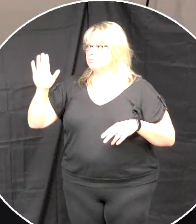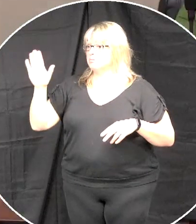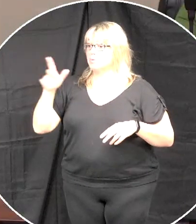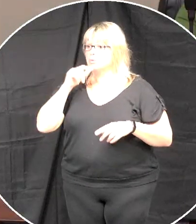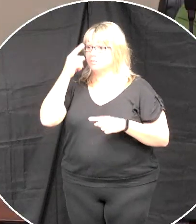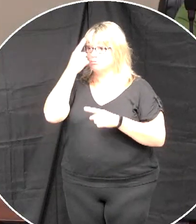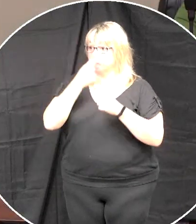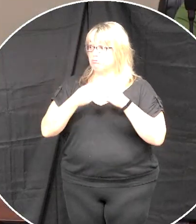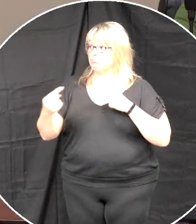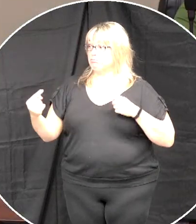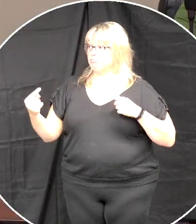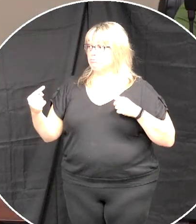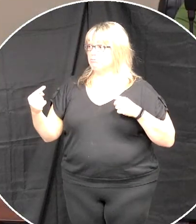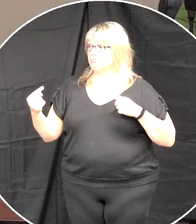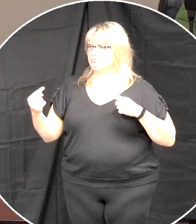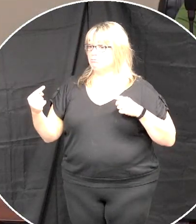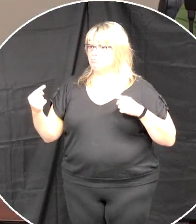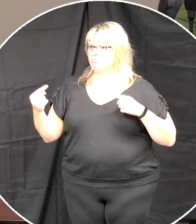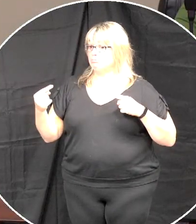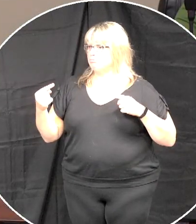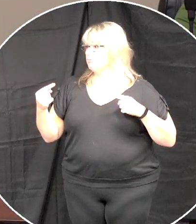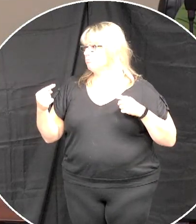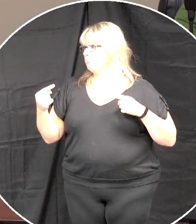Those opposed?